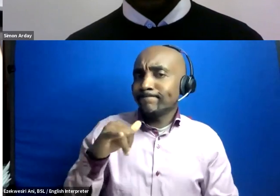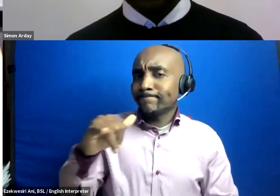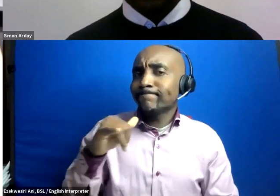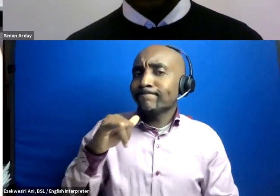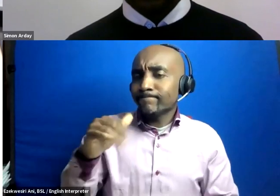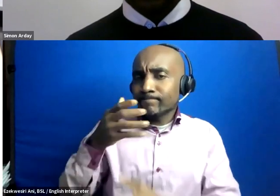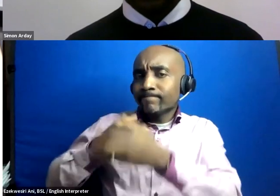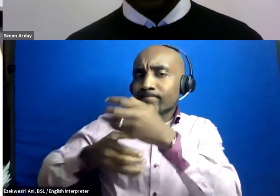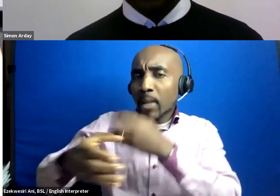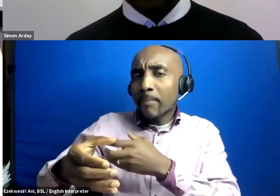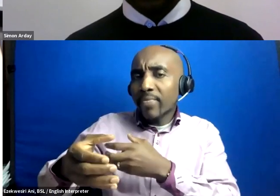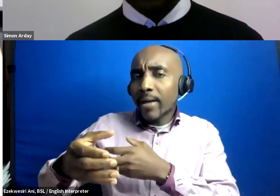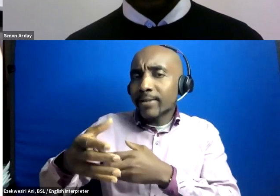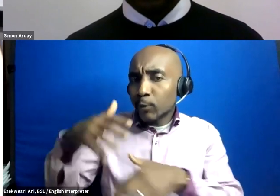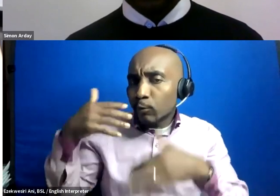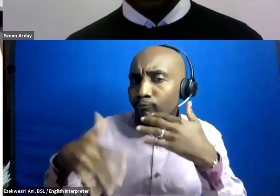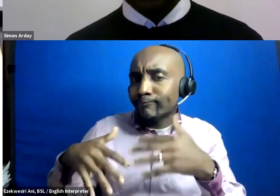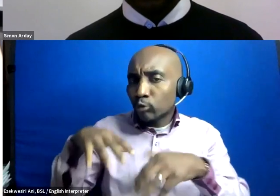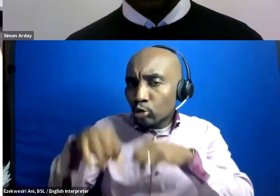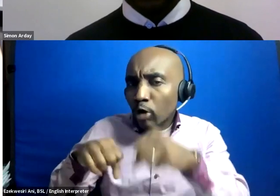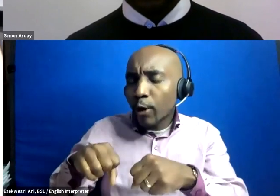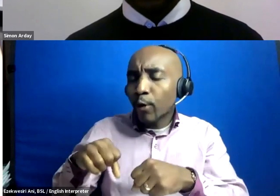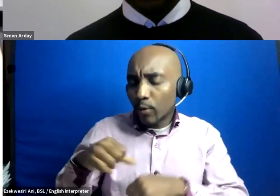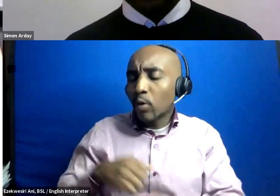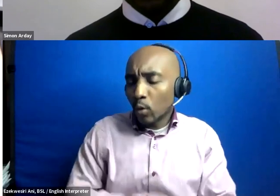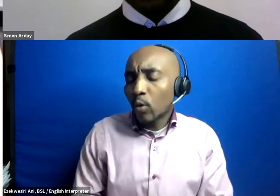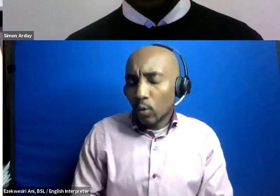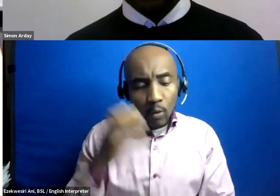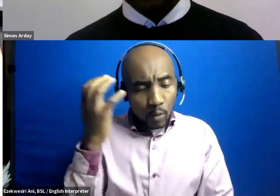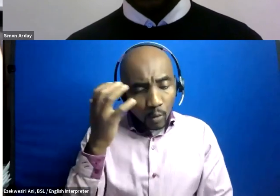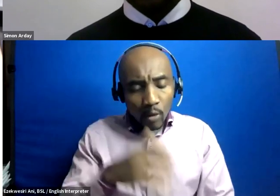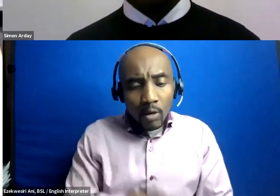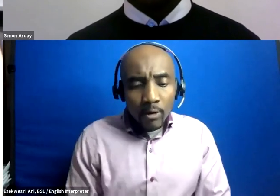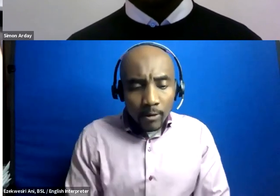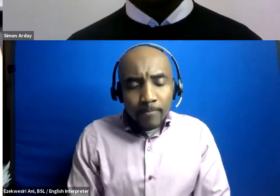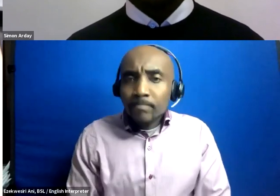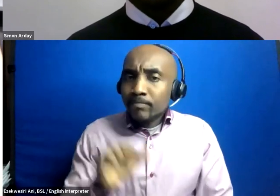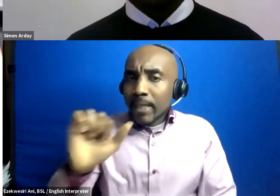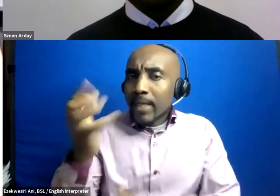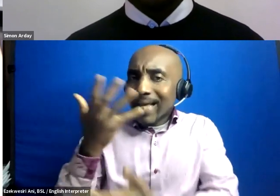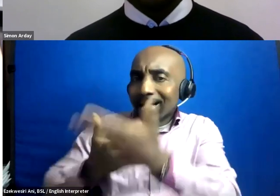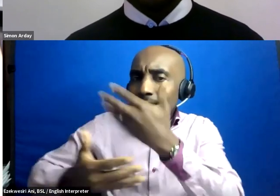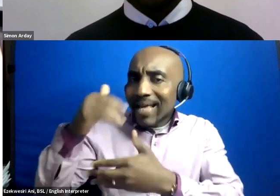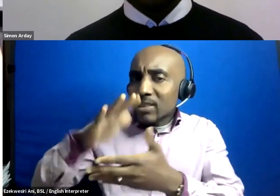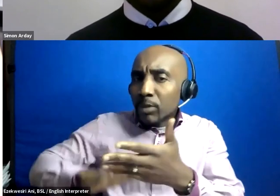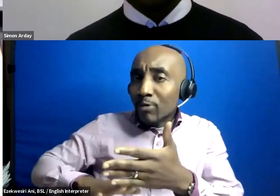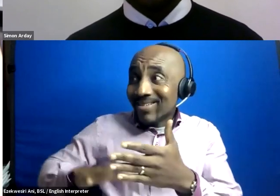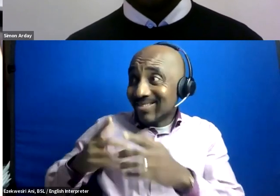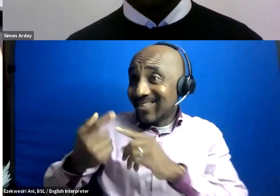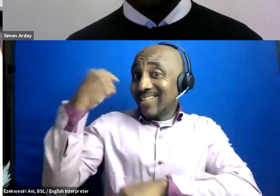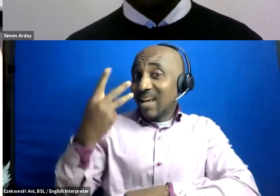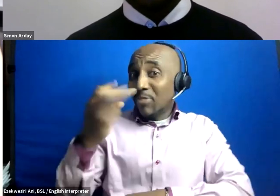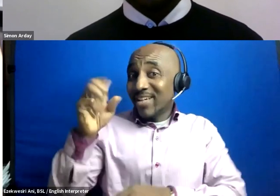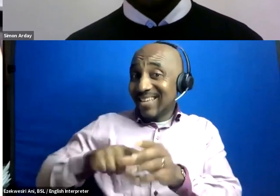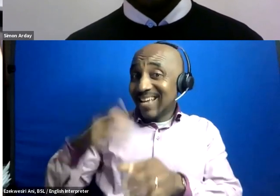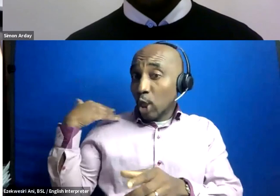has gone through, and I can say that a lot of the elements of what he experienced is still alive today,